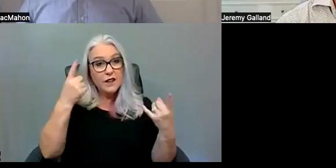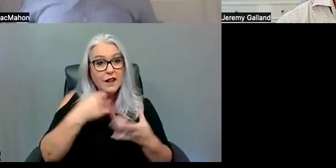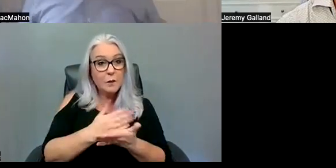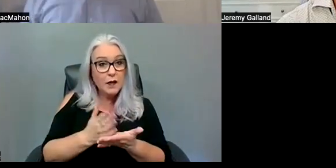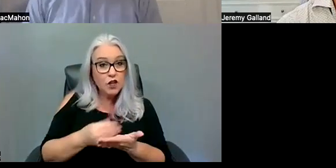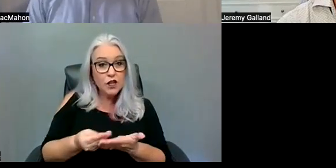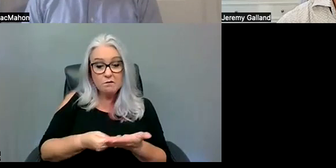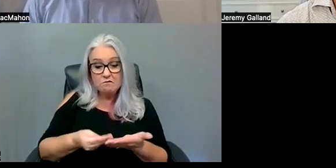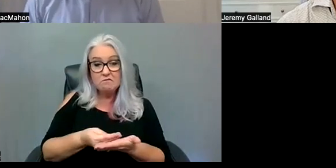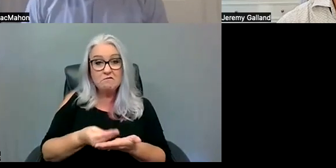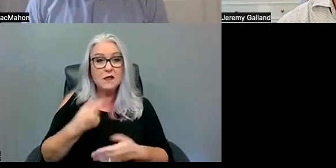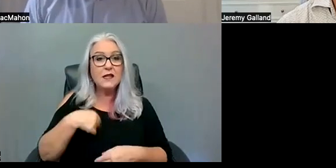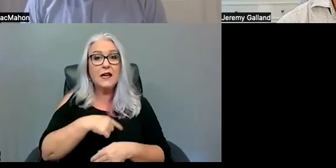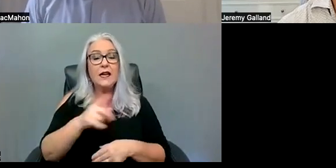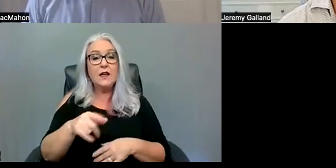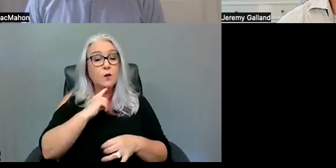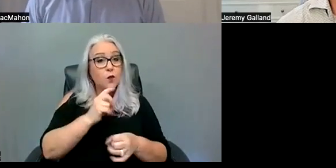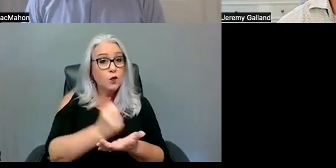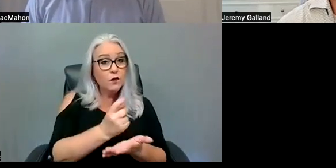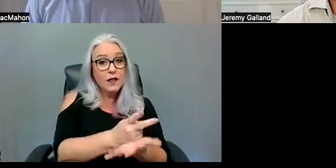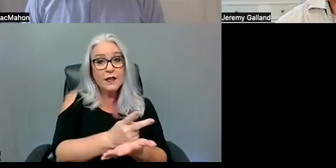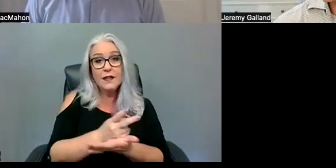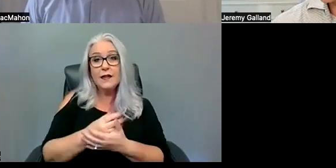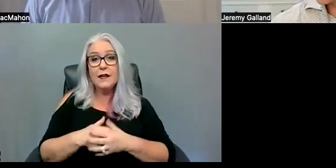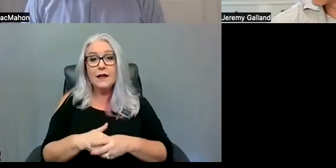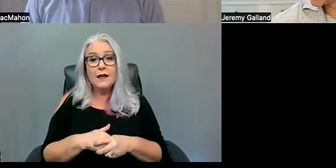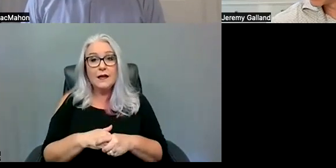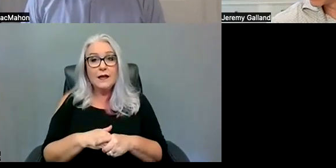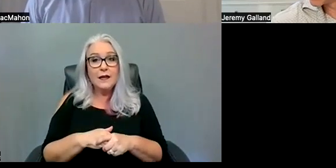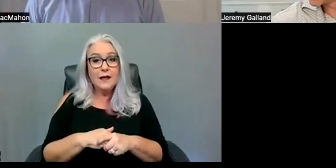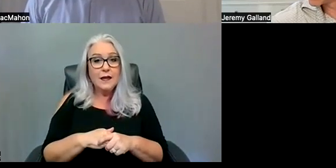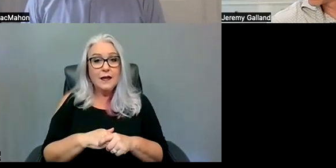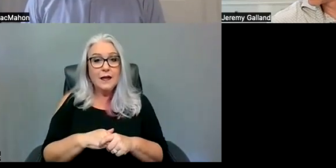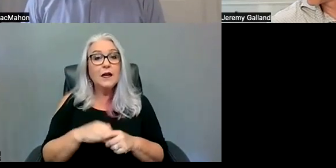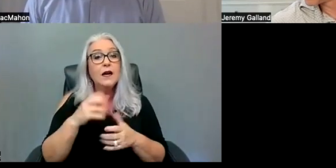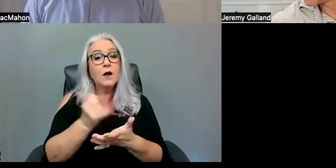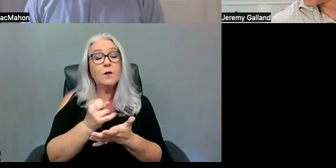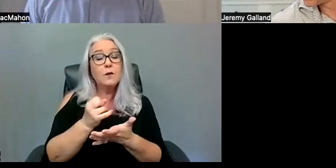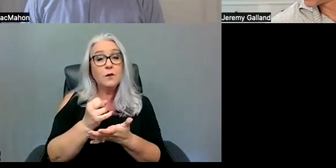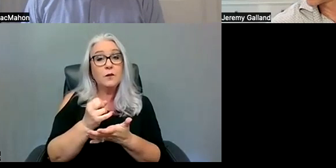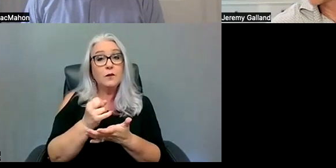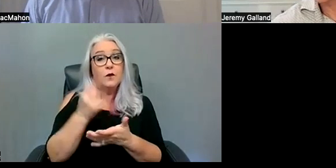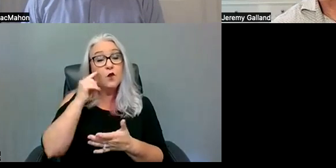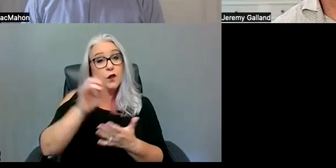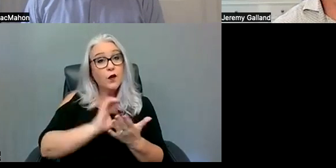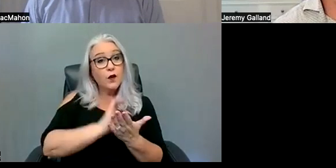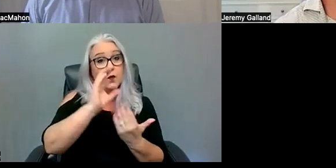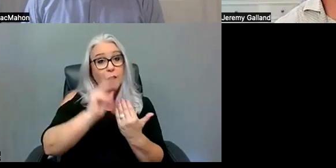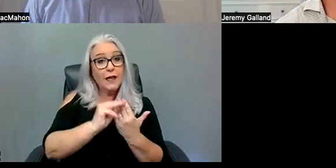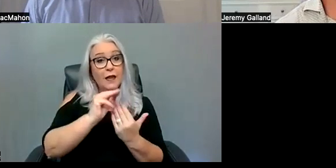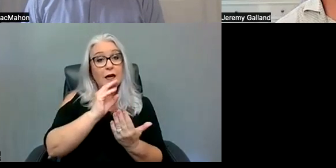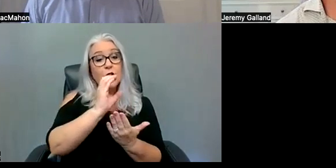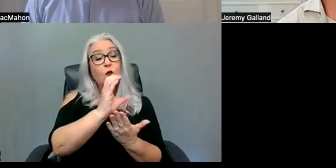hiring, superintendent, to approve curriculum and policies. And I see